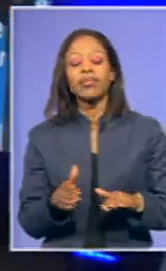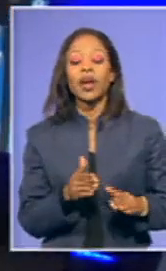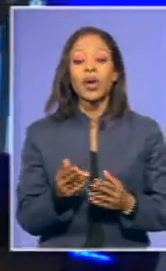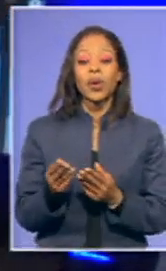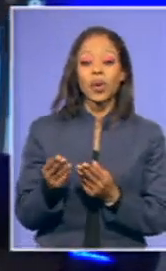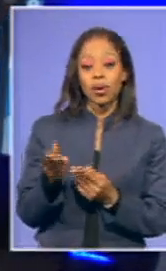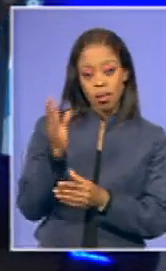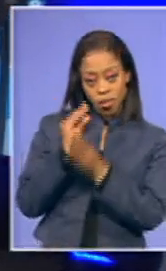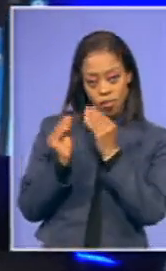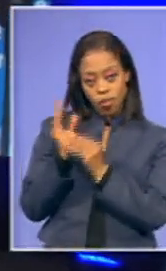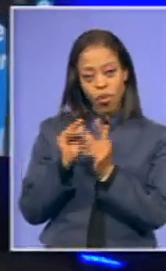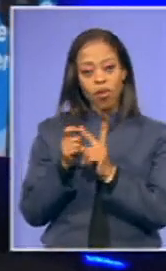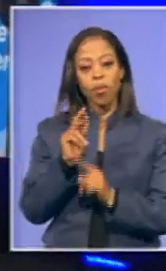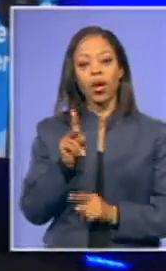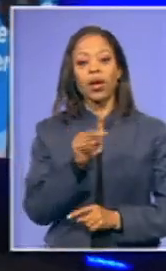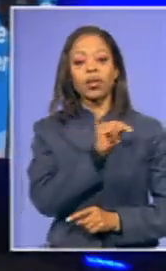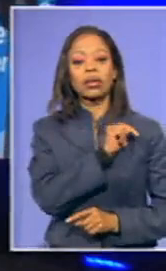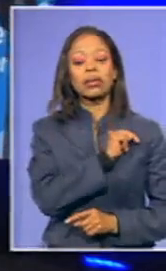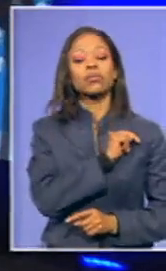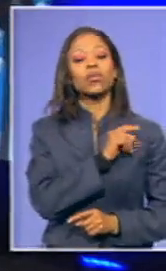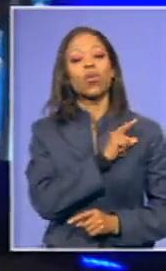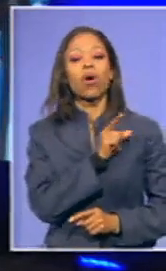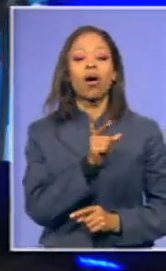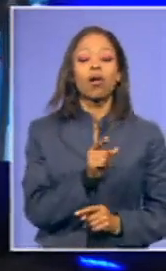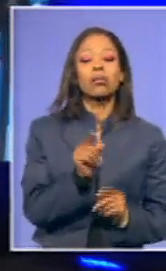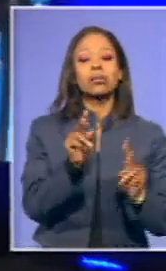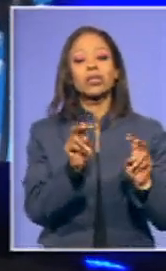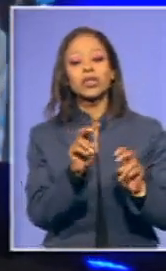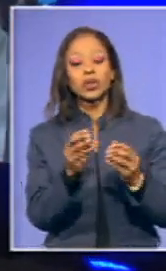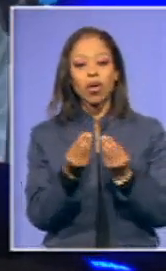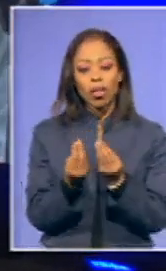update from KwaZulu-Natal, just in terms of the latest measures that have been put in place.